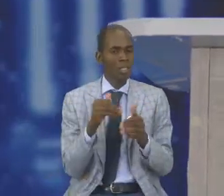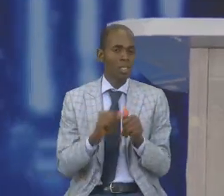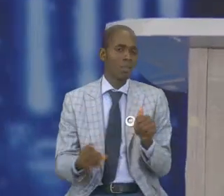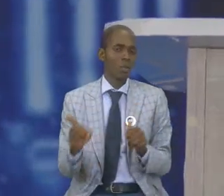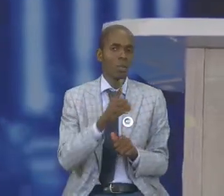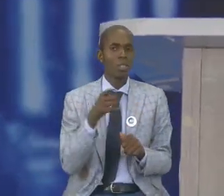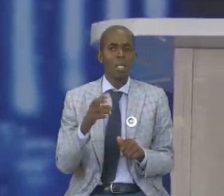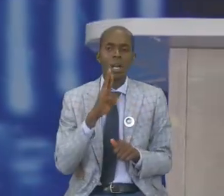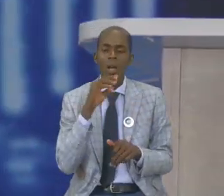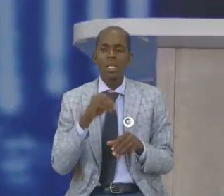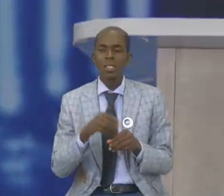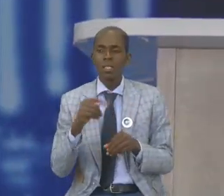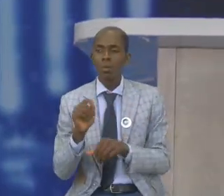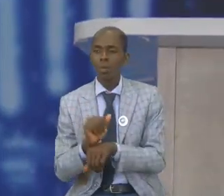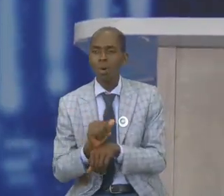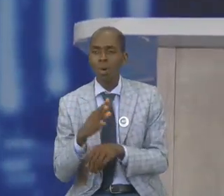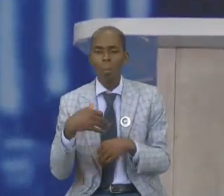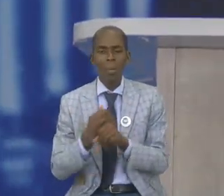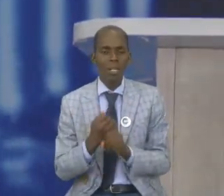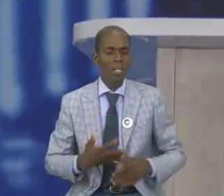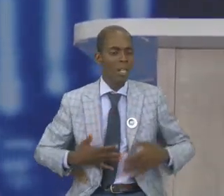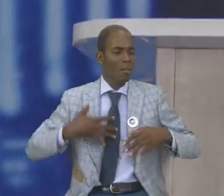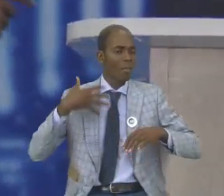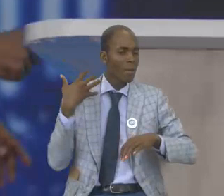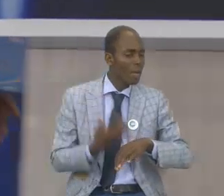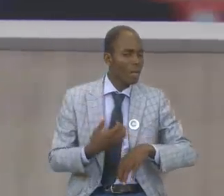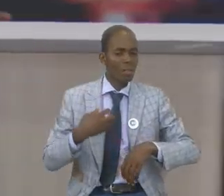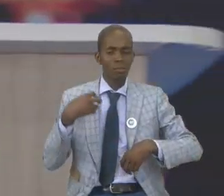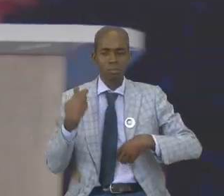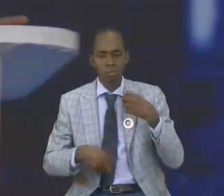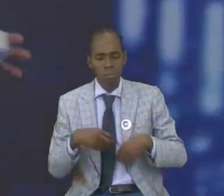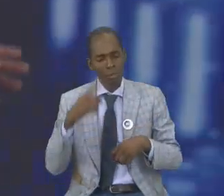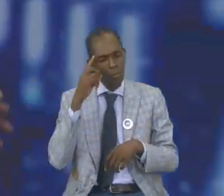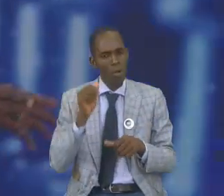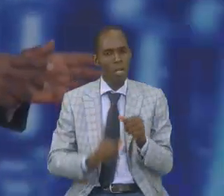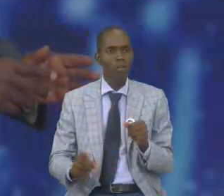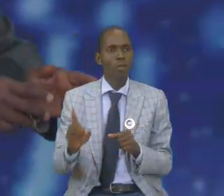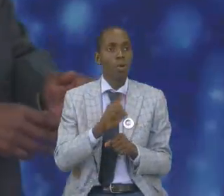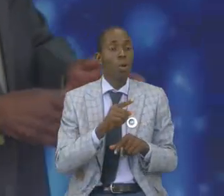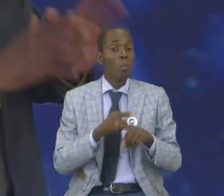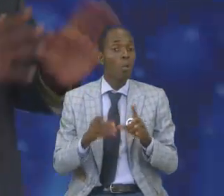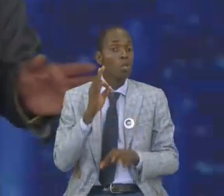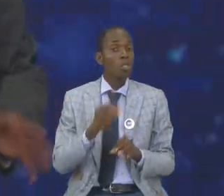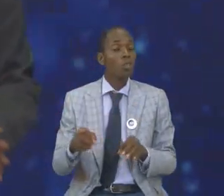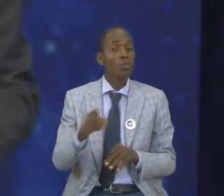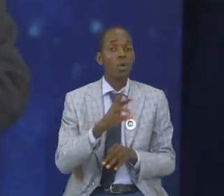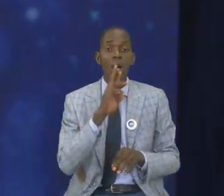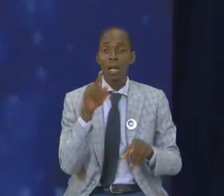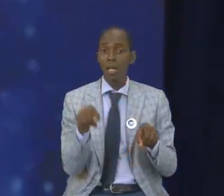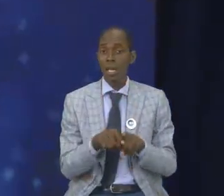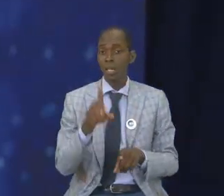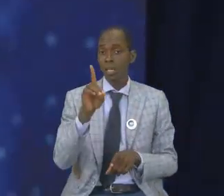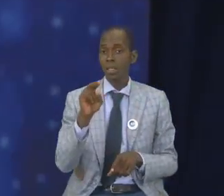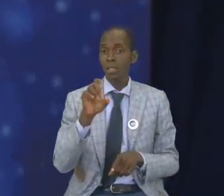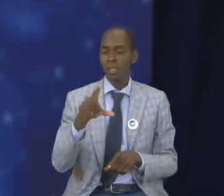of making life difficult, unbearable for everyone. But if you are like Daniel and you stand firm, if you